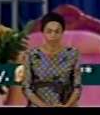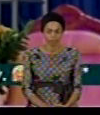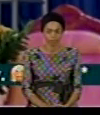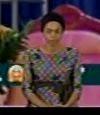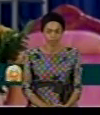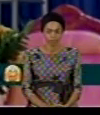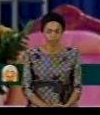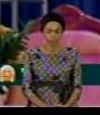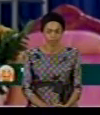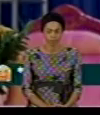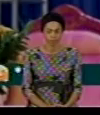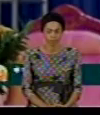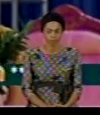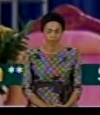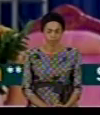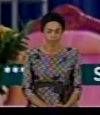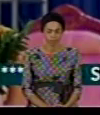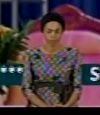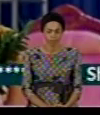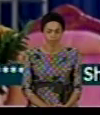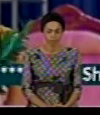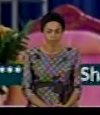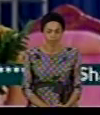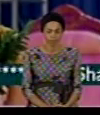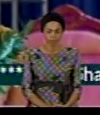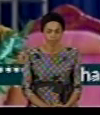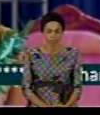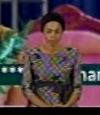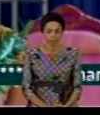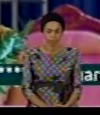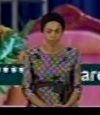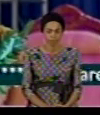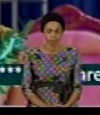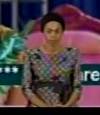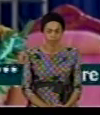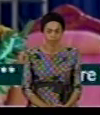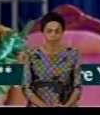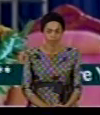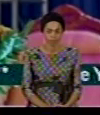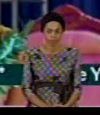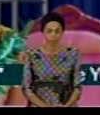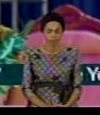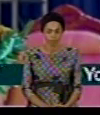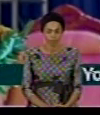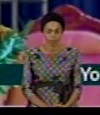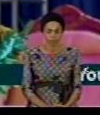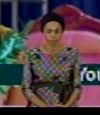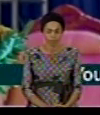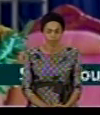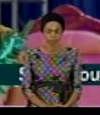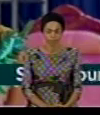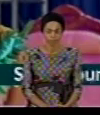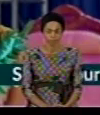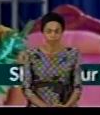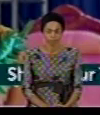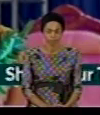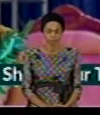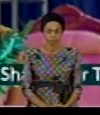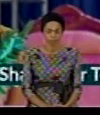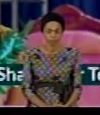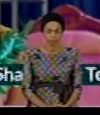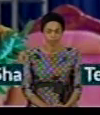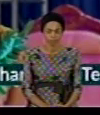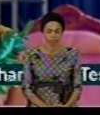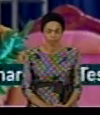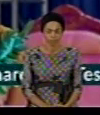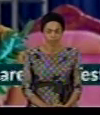sigalo. E mbe da kia. Aba tuma ma e no ma be kia. So, son me a do doa e bari